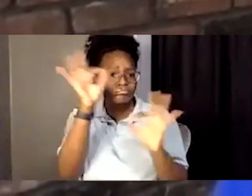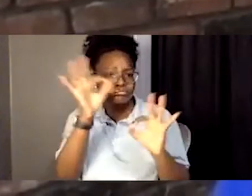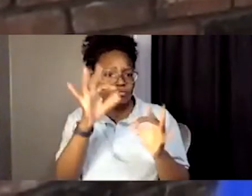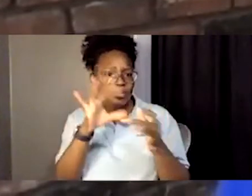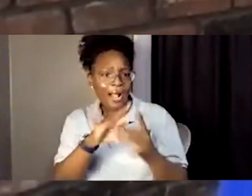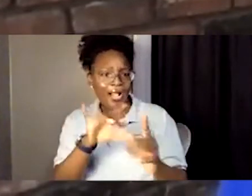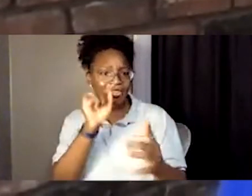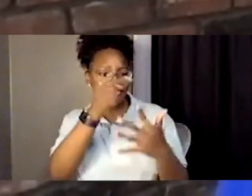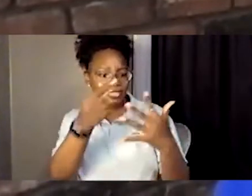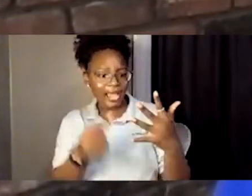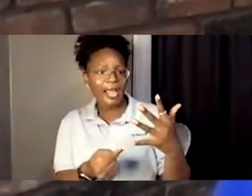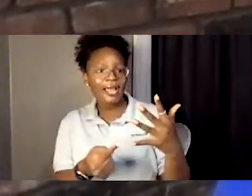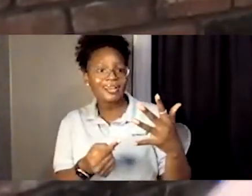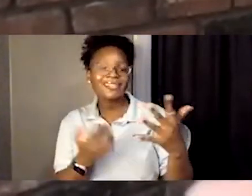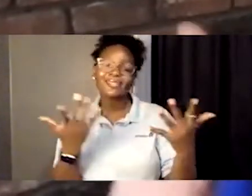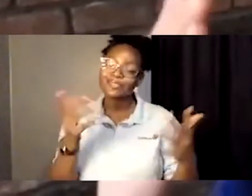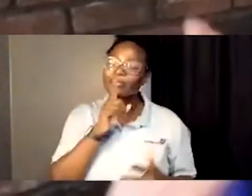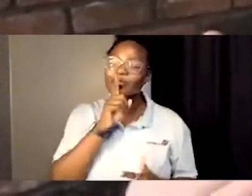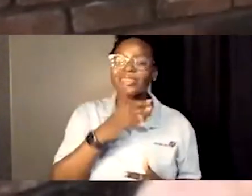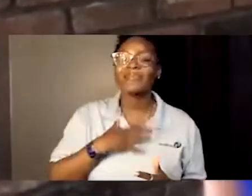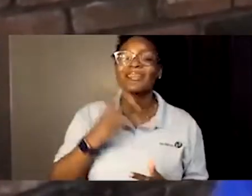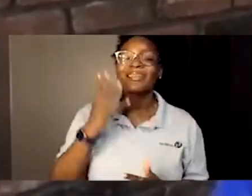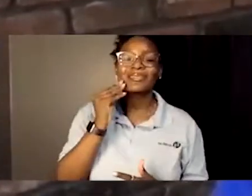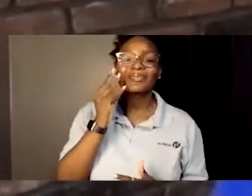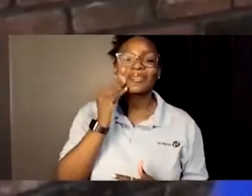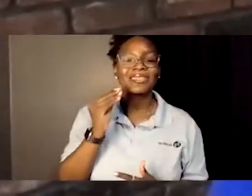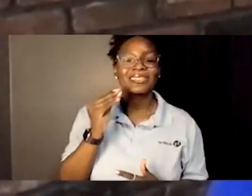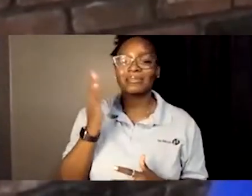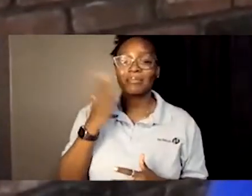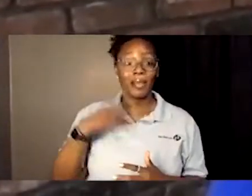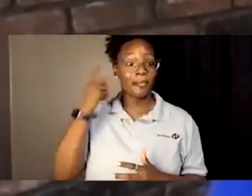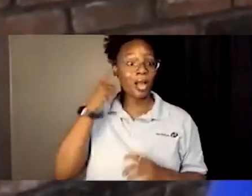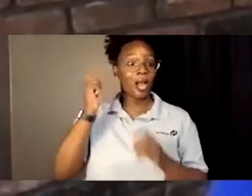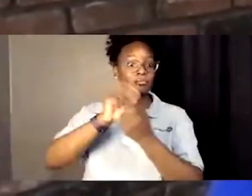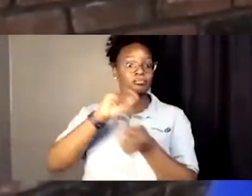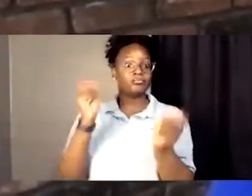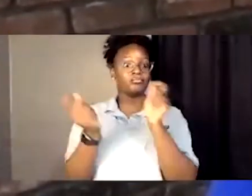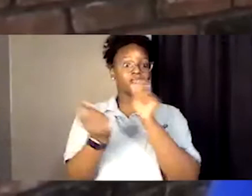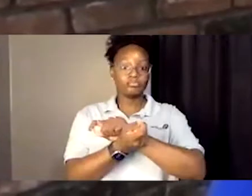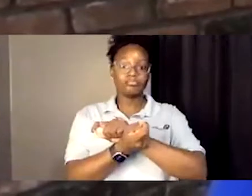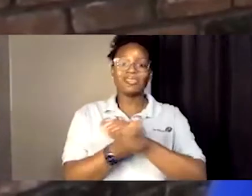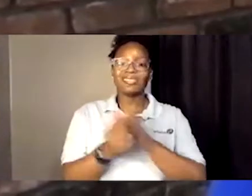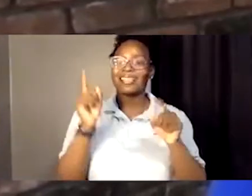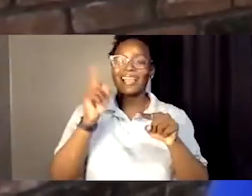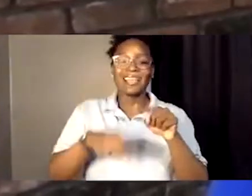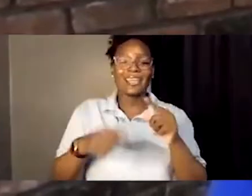by the experience, and I can't wait to kind of make deeper inroads in that space.